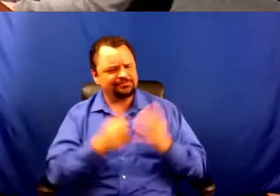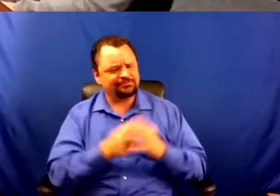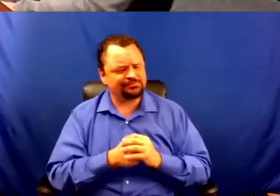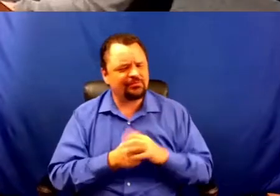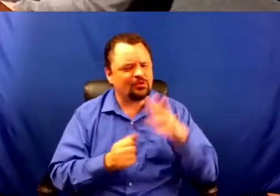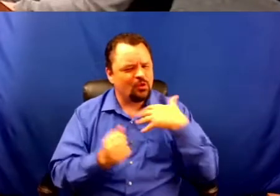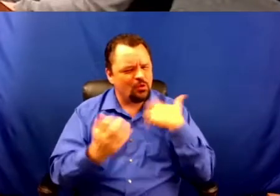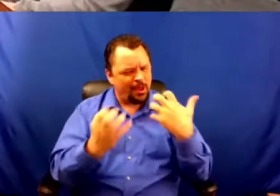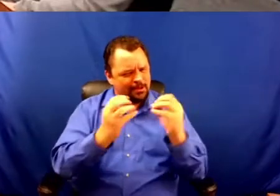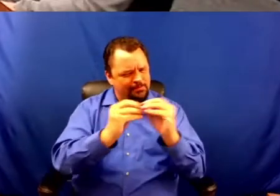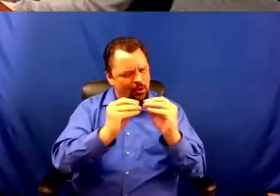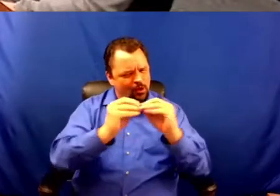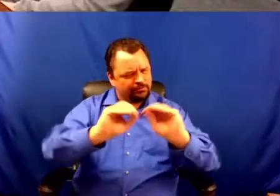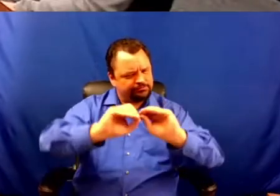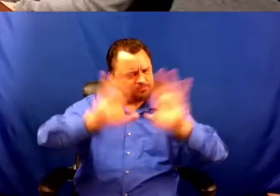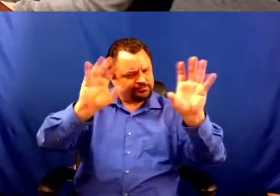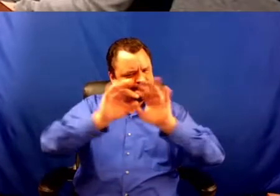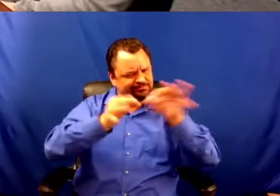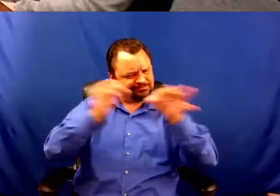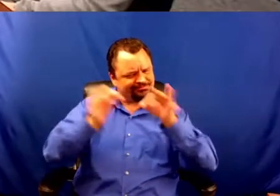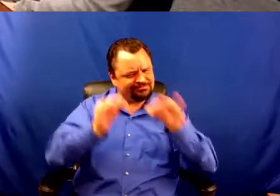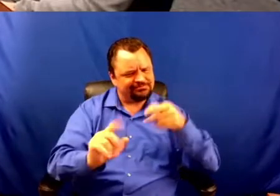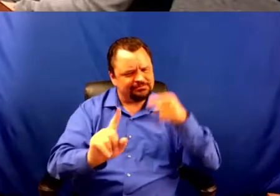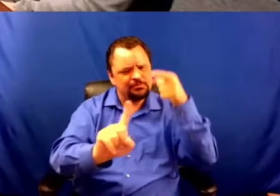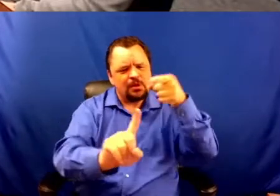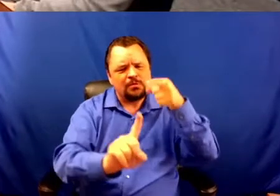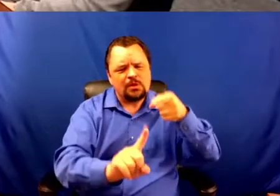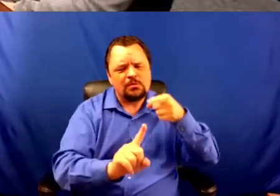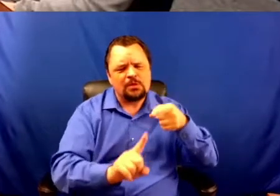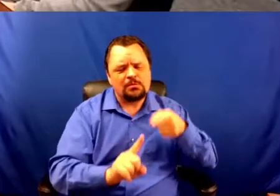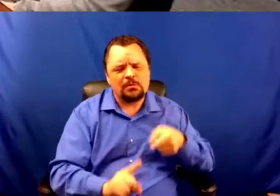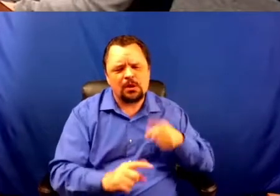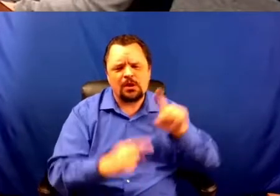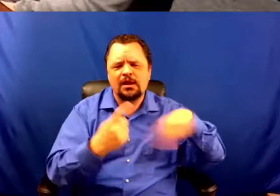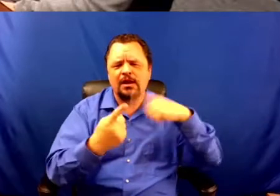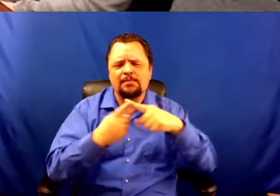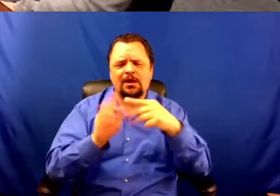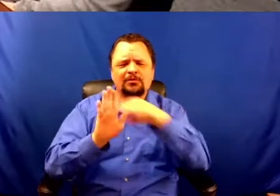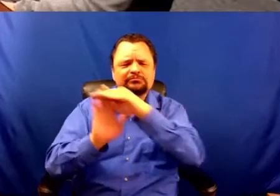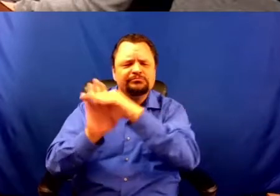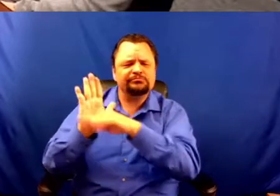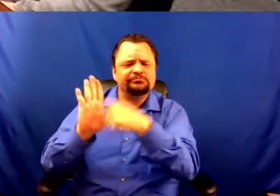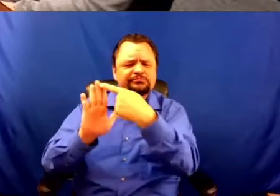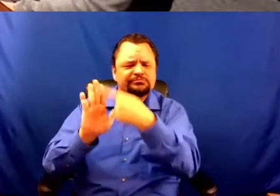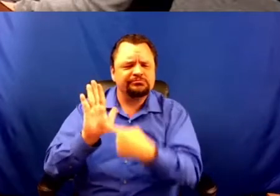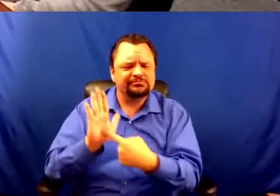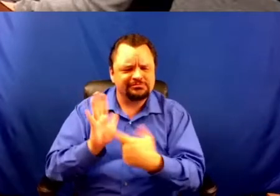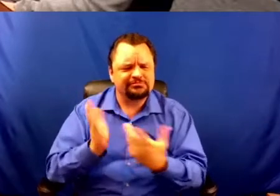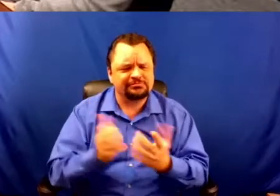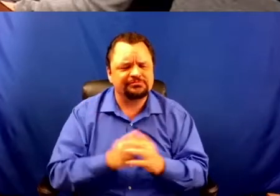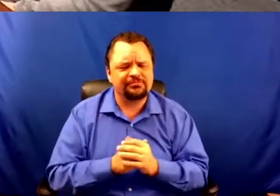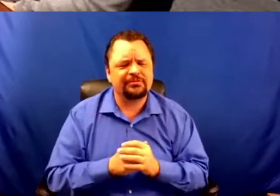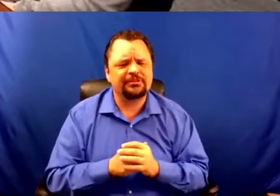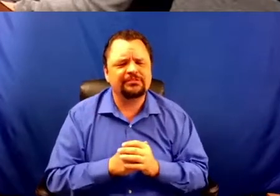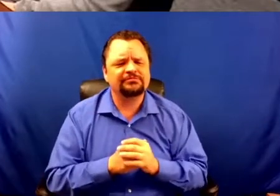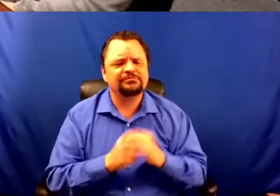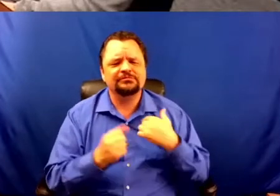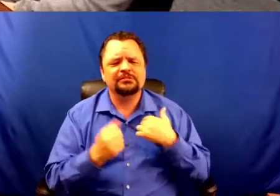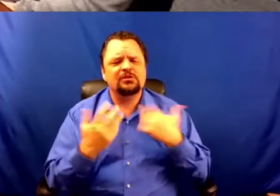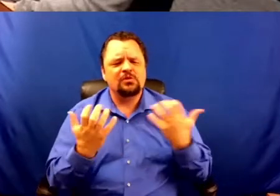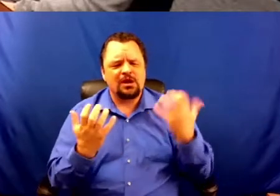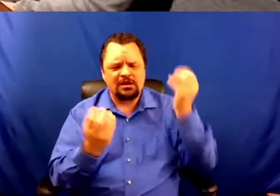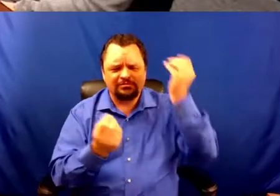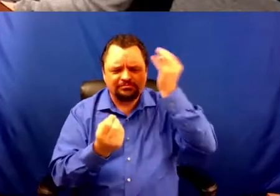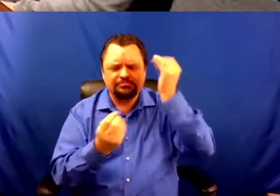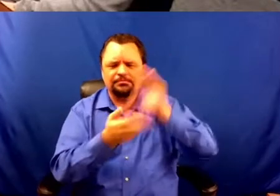of this particular proclamation being about really, let's be reasonable. I think our El Paso County